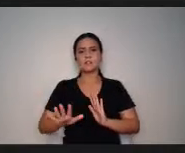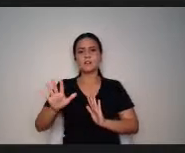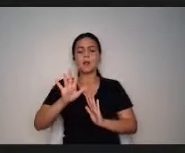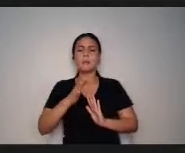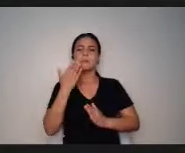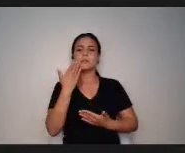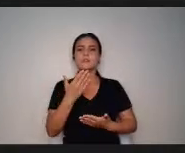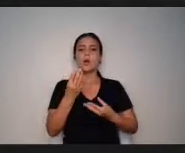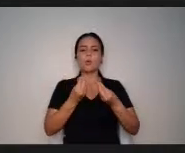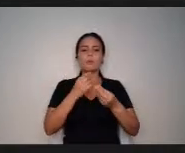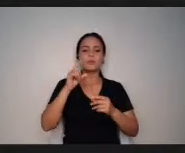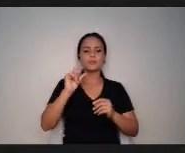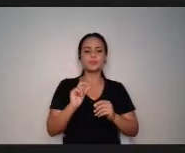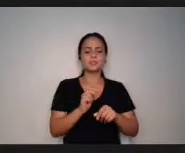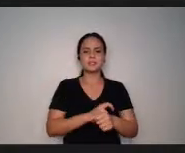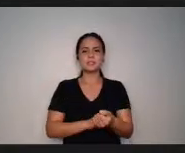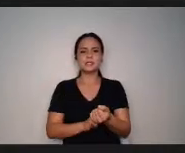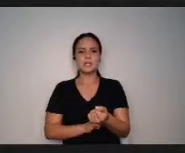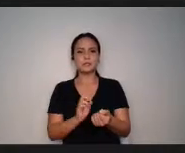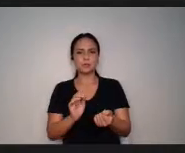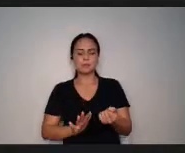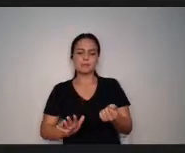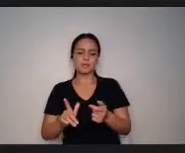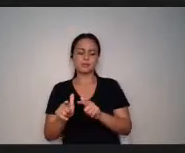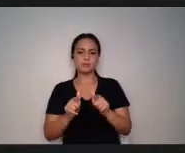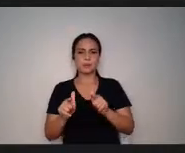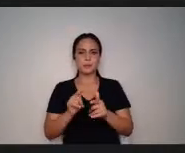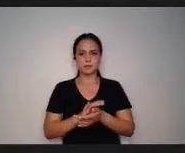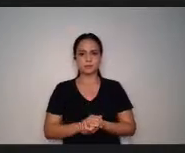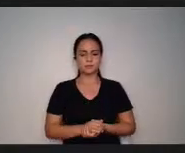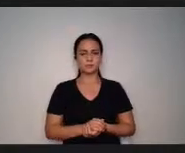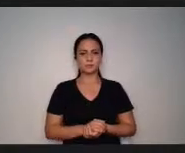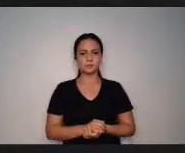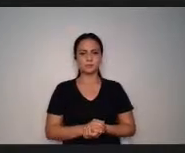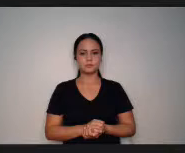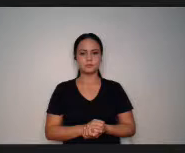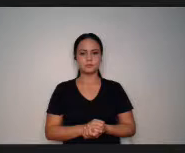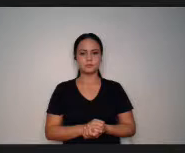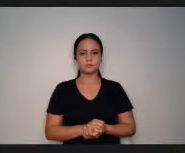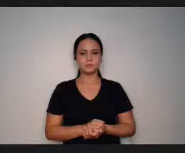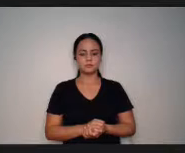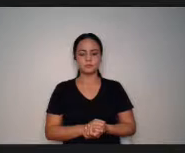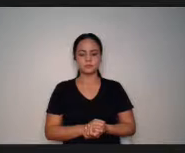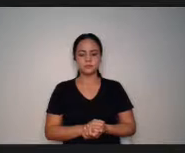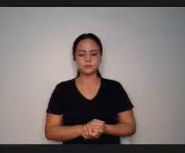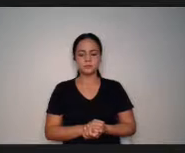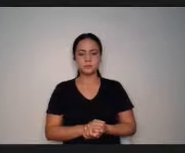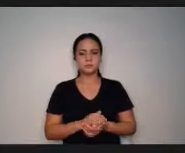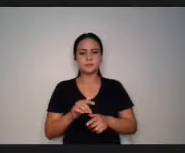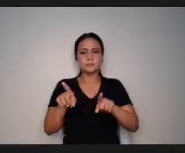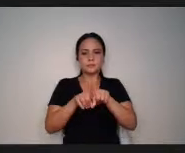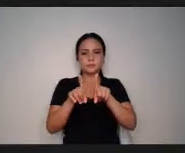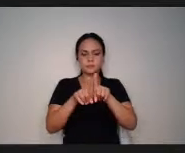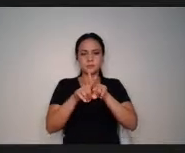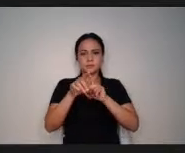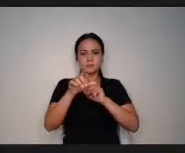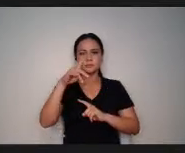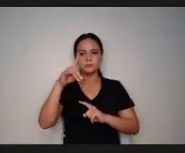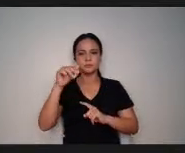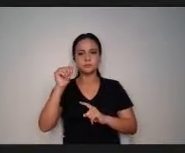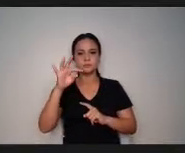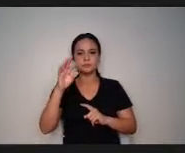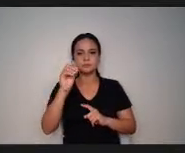organization. Also, our trade unions and labor movement have been successful in